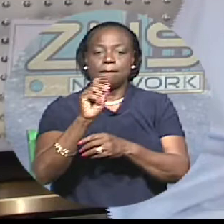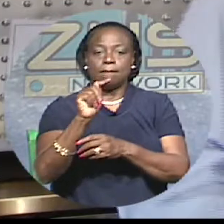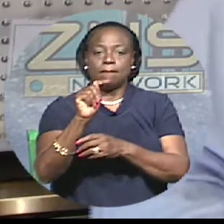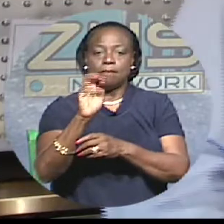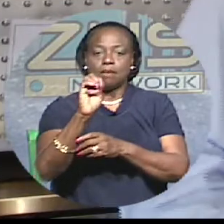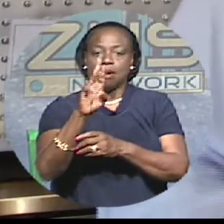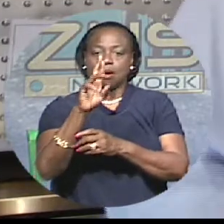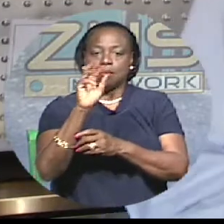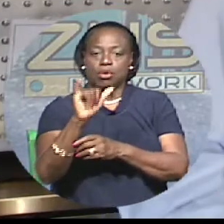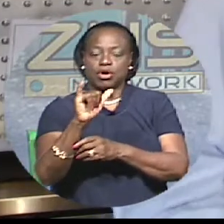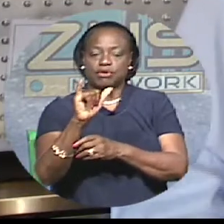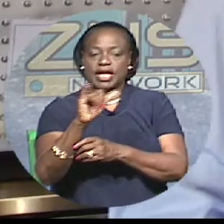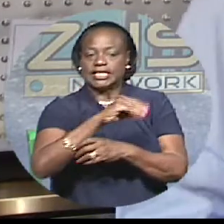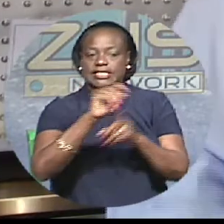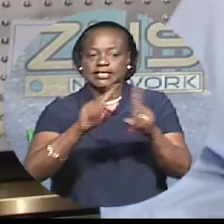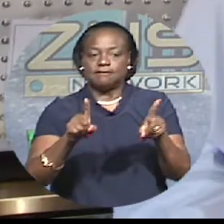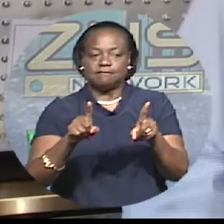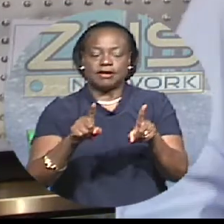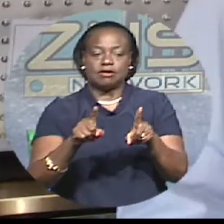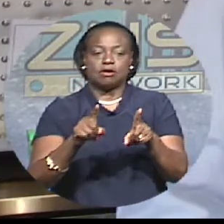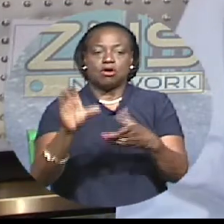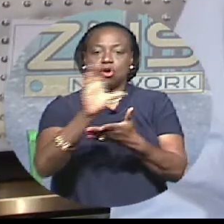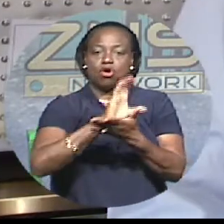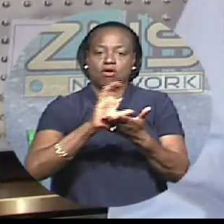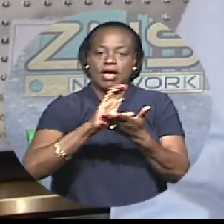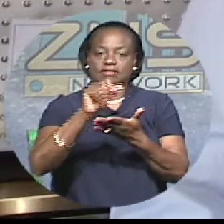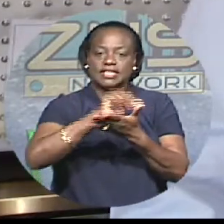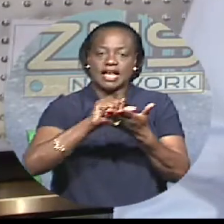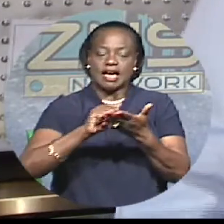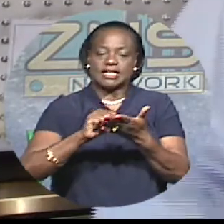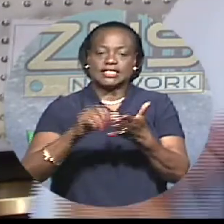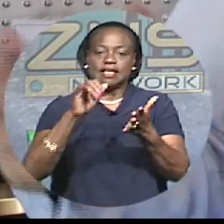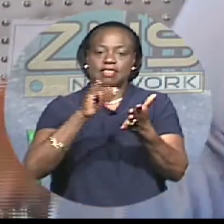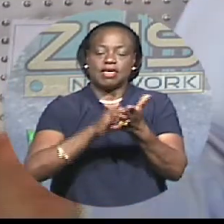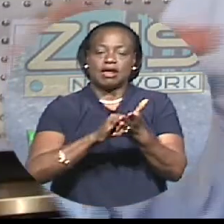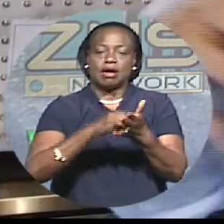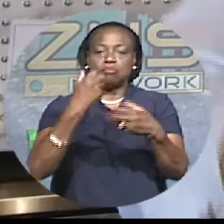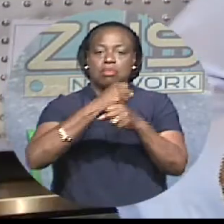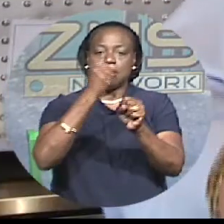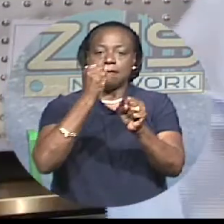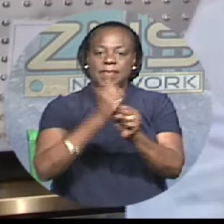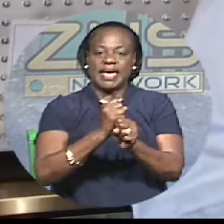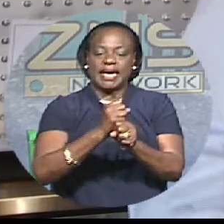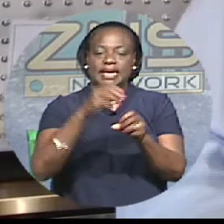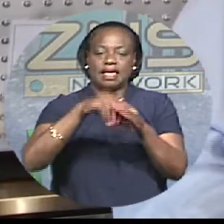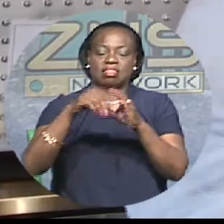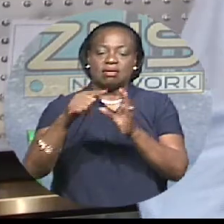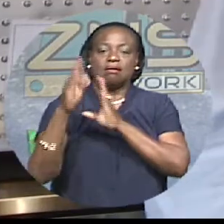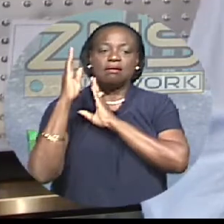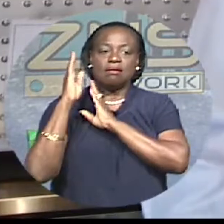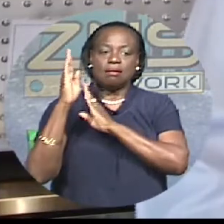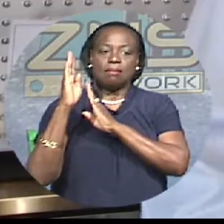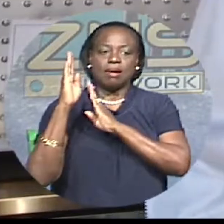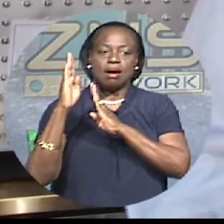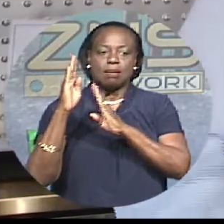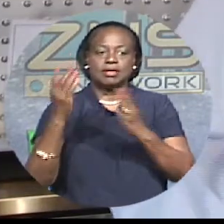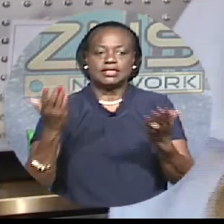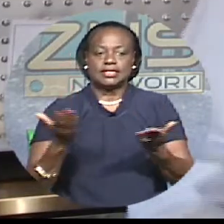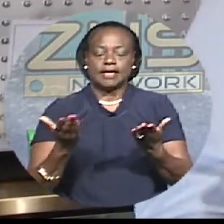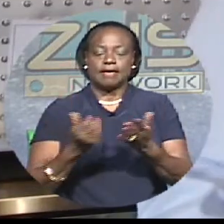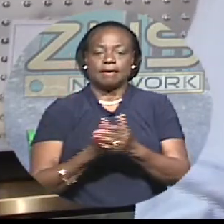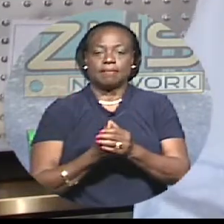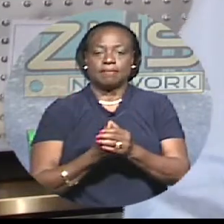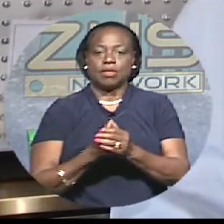different crafts and arts that are authentically made Bahamian here. So that's going to be the very next phase. We're